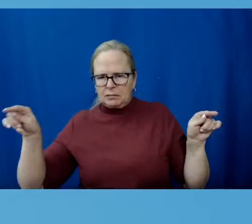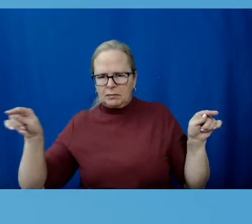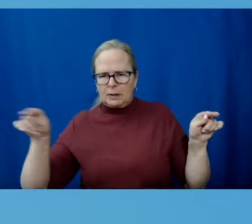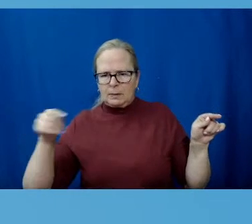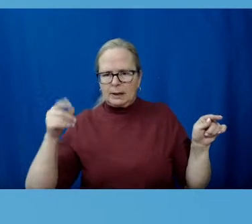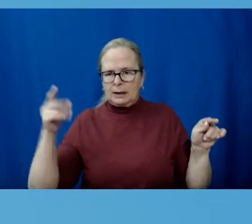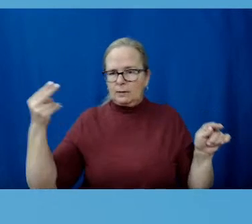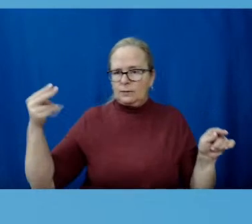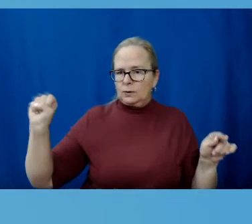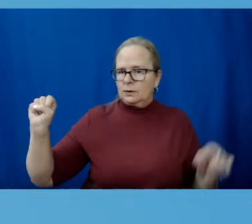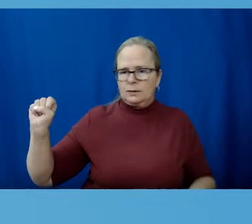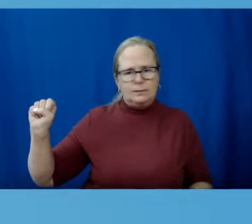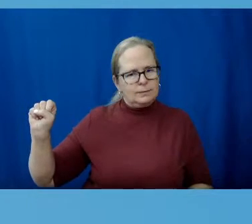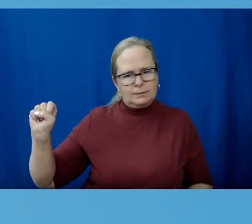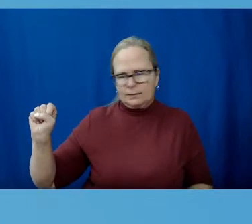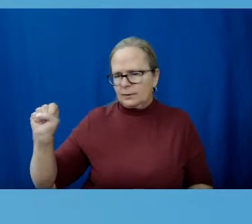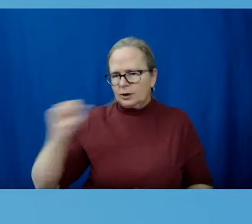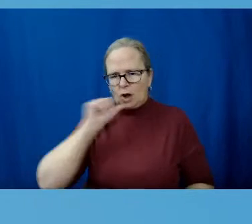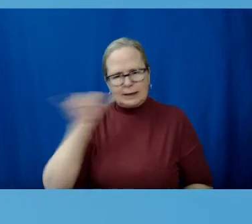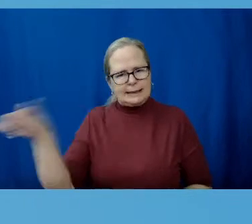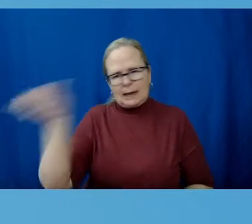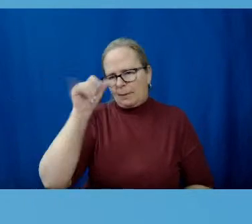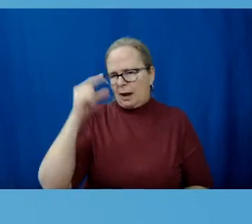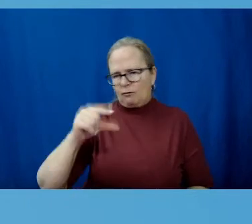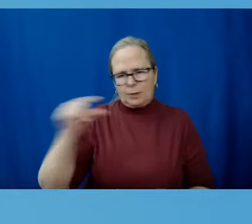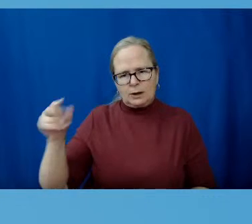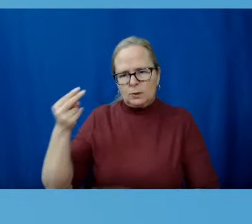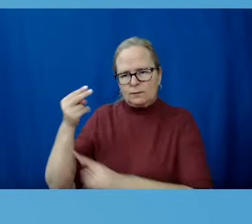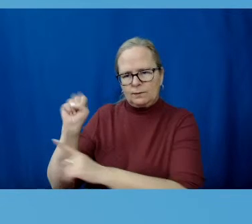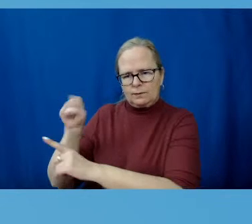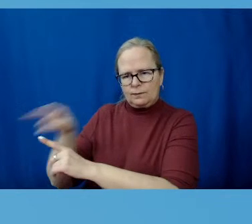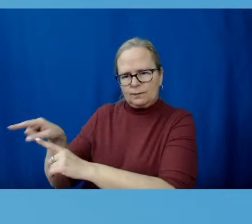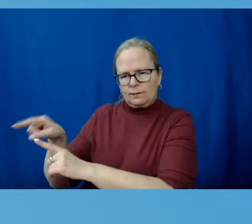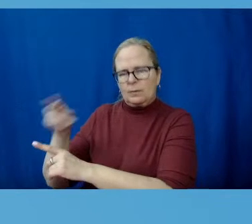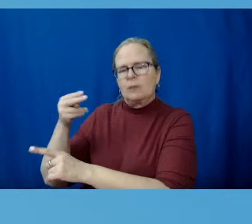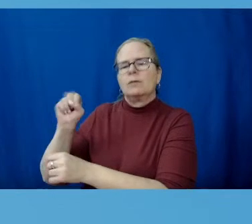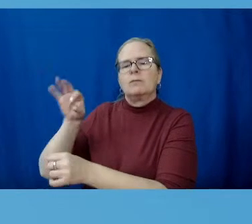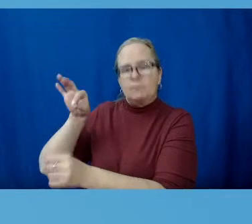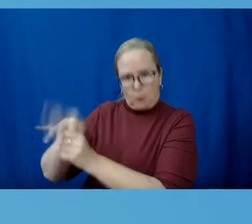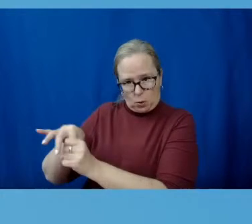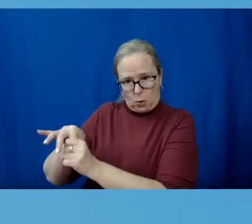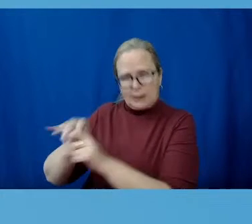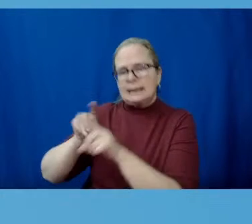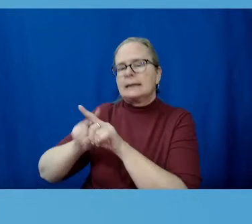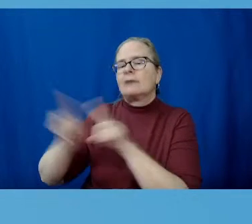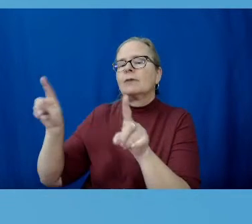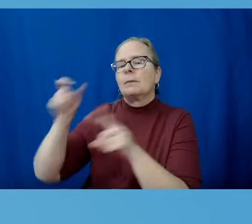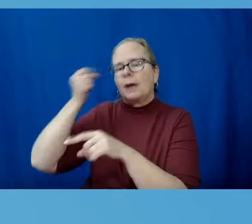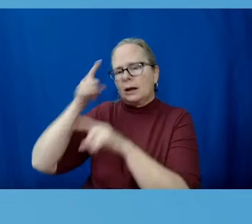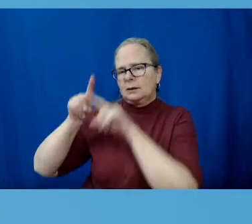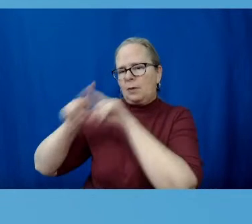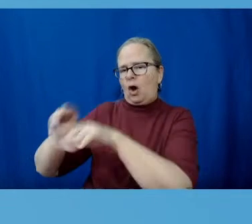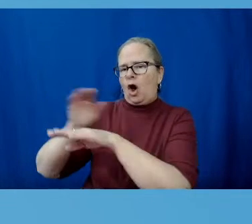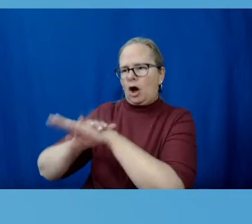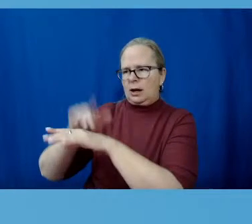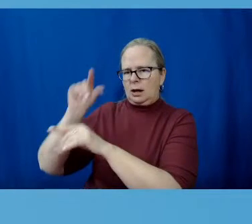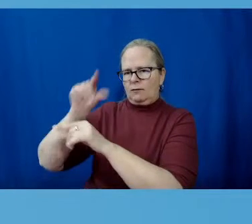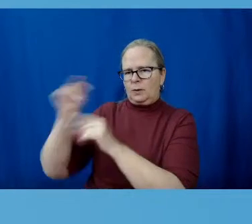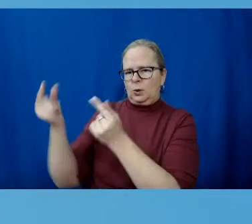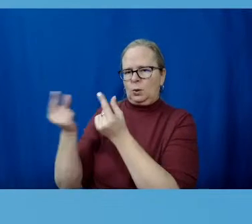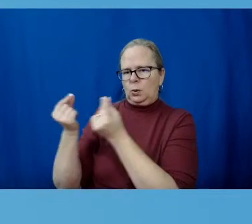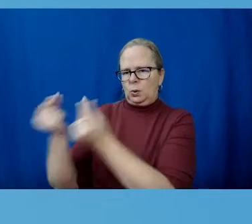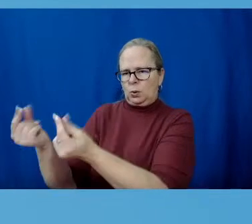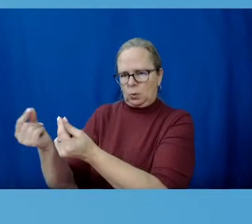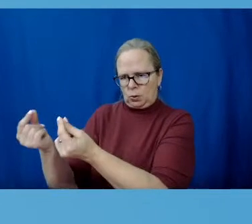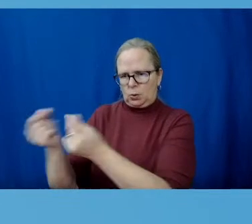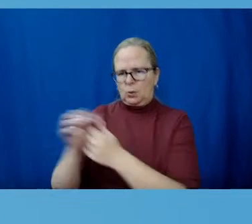government's performance at whatever level of government they're at. And Duane, it's a good point, because you think back to the federal election where the NDP got